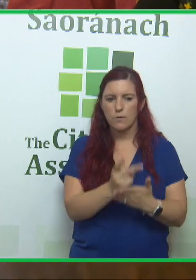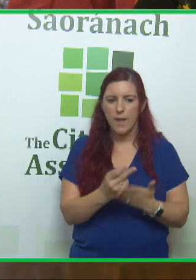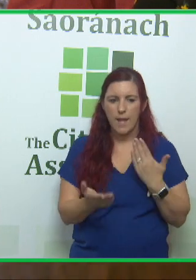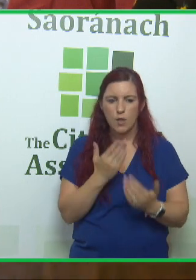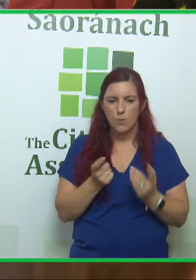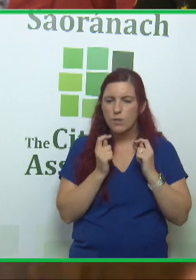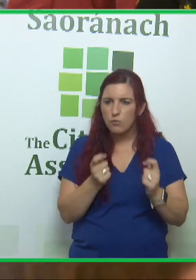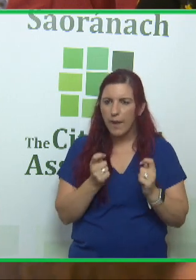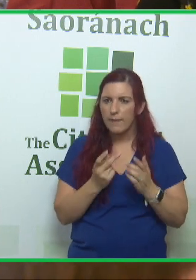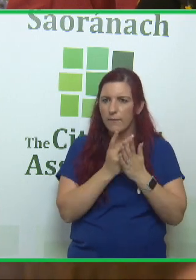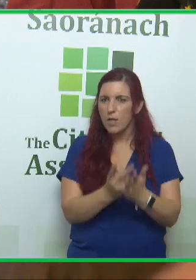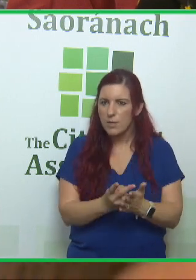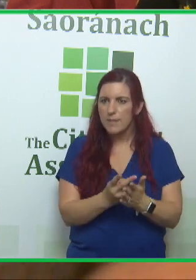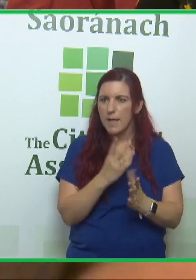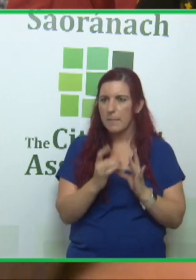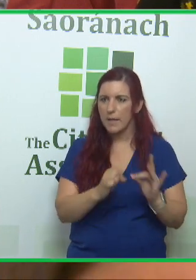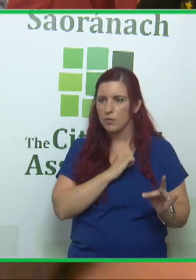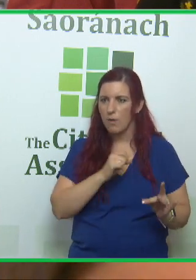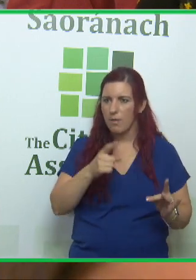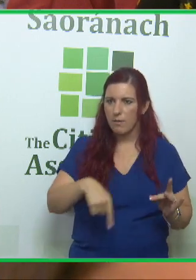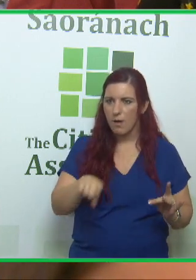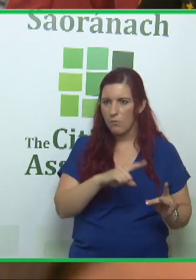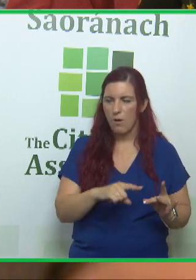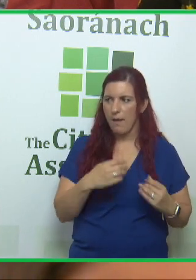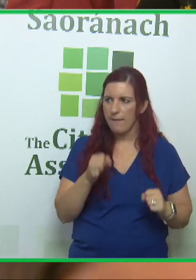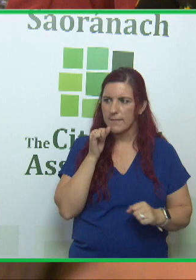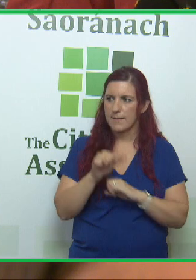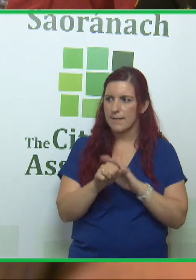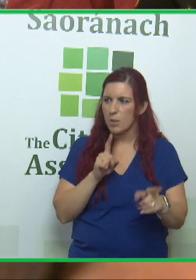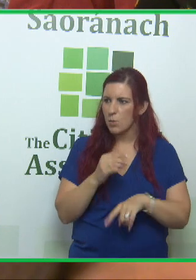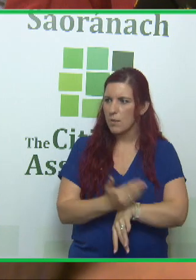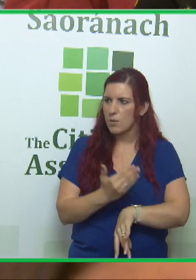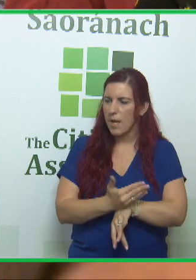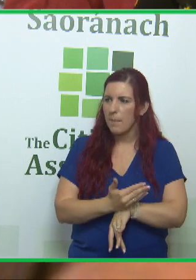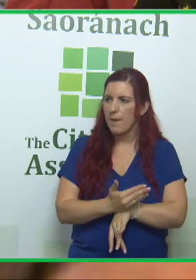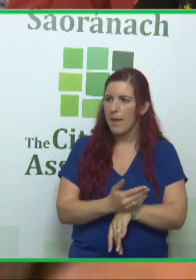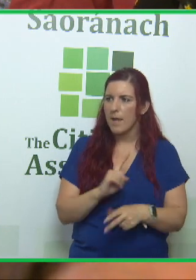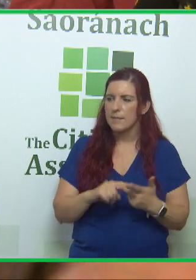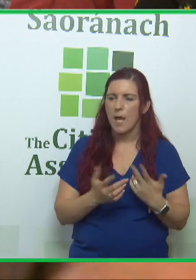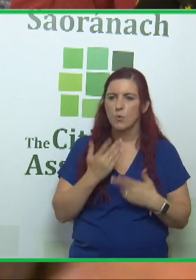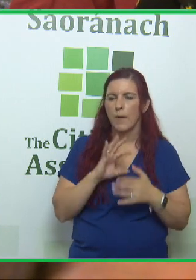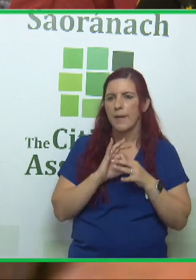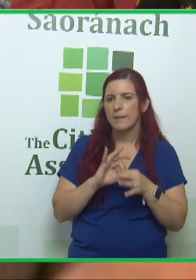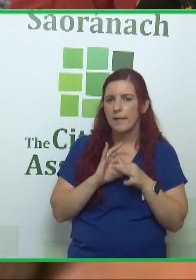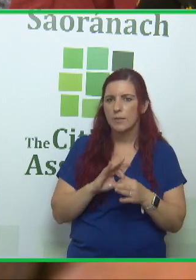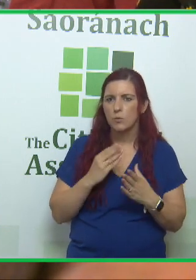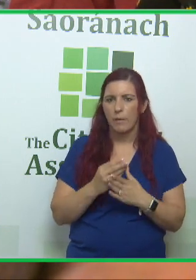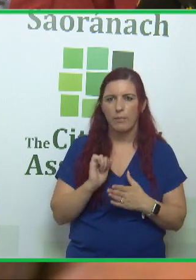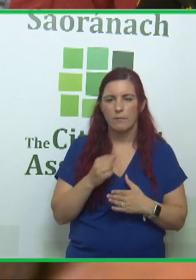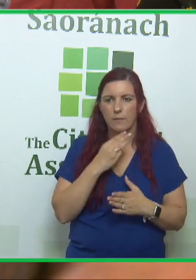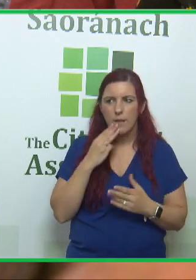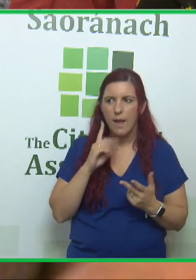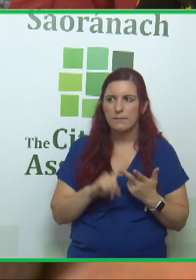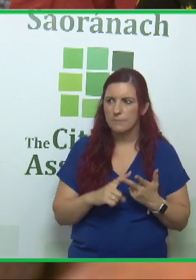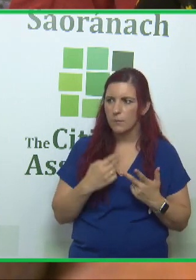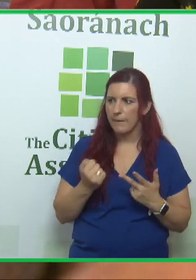train our volunteers and make sure they are well skilled to do the job? And how to engage their commitment? And are